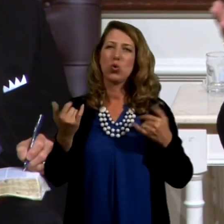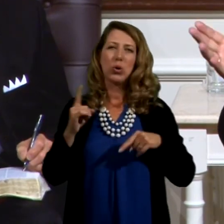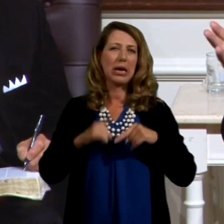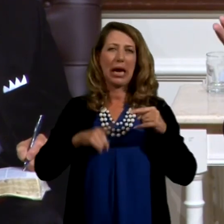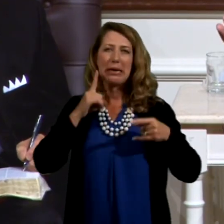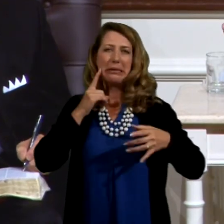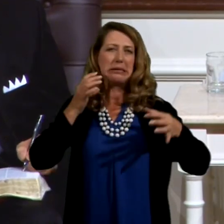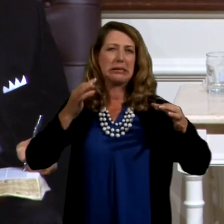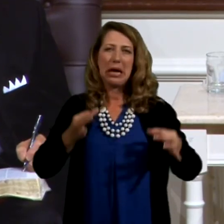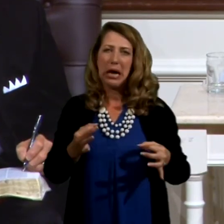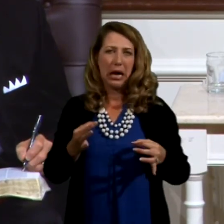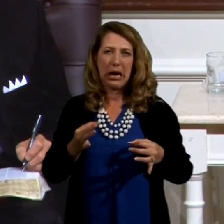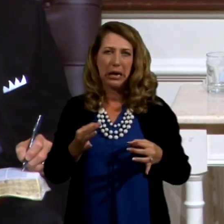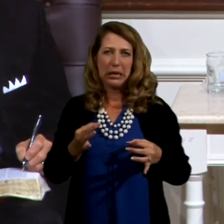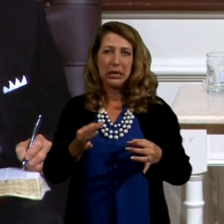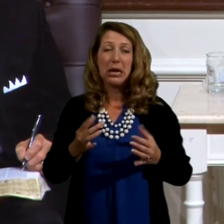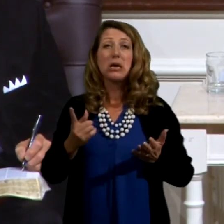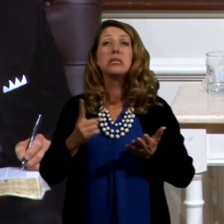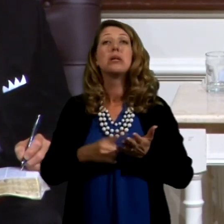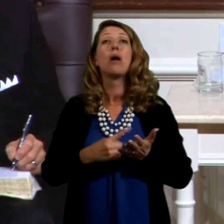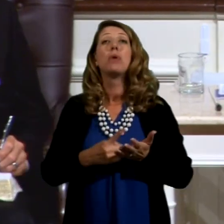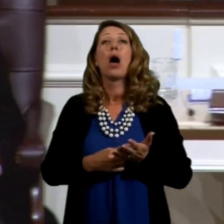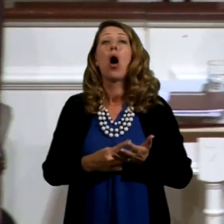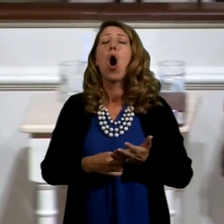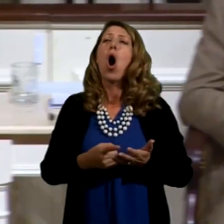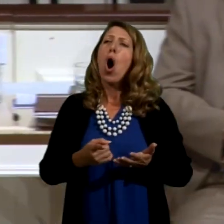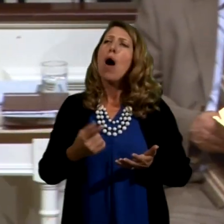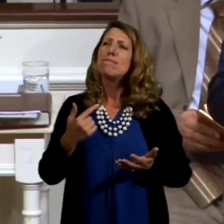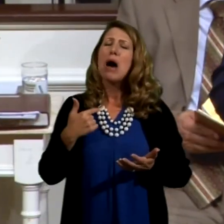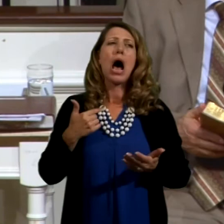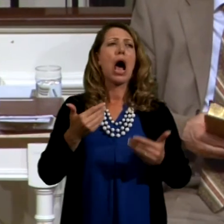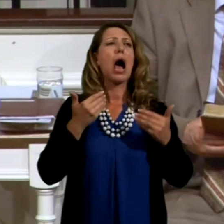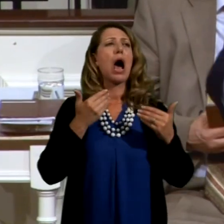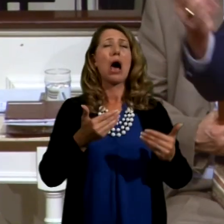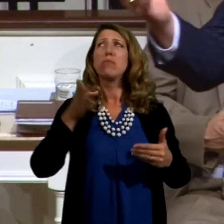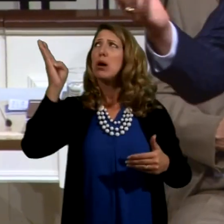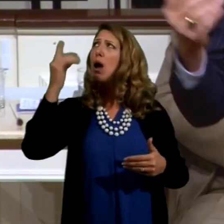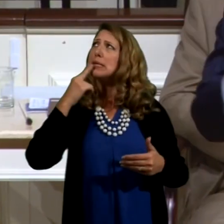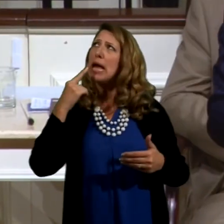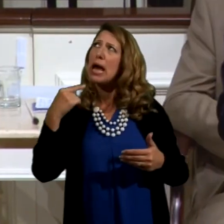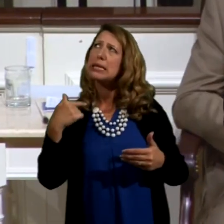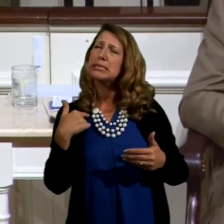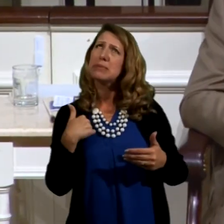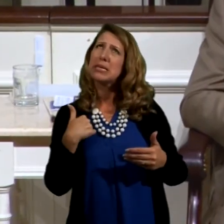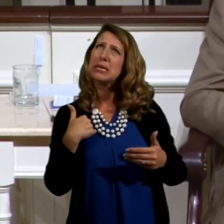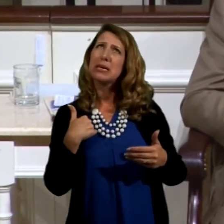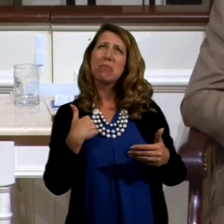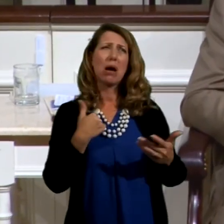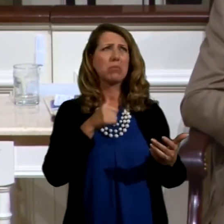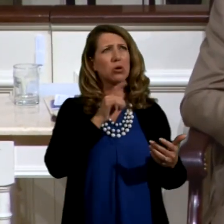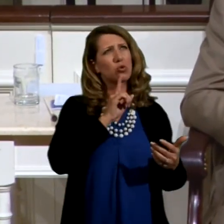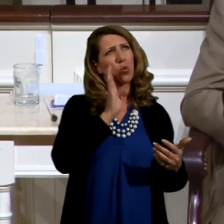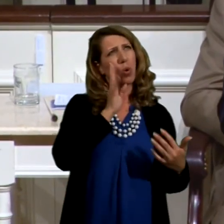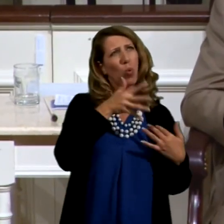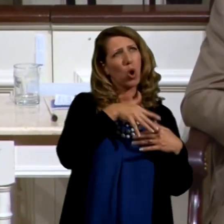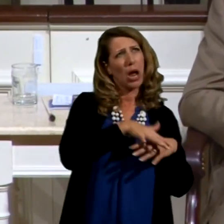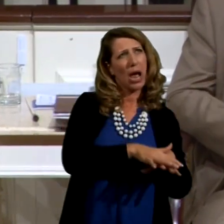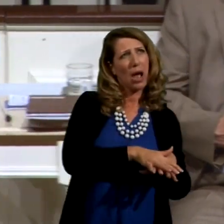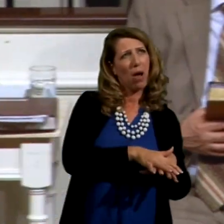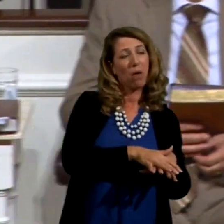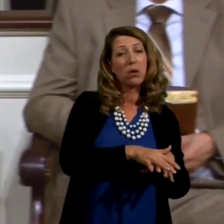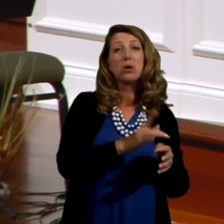What you can see. Sometimes you say, you know what, if I do this, God tells me this, if I do this, I'm not sure it's going to work out.